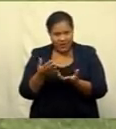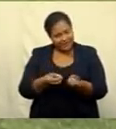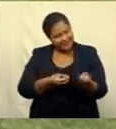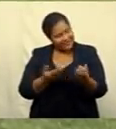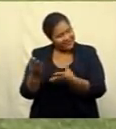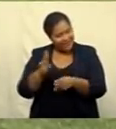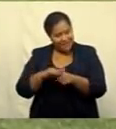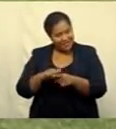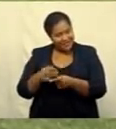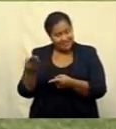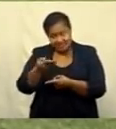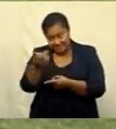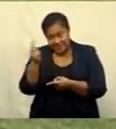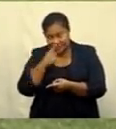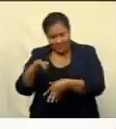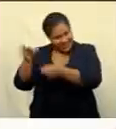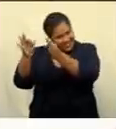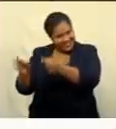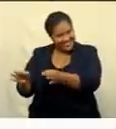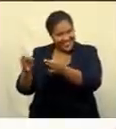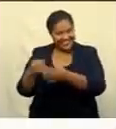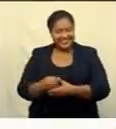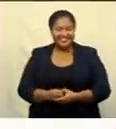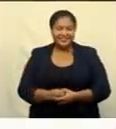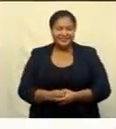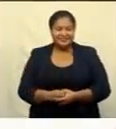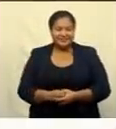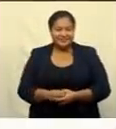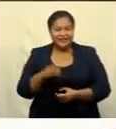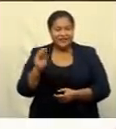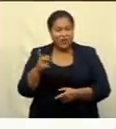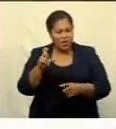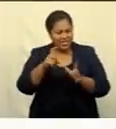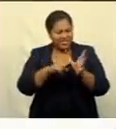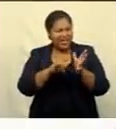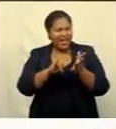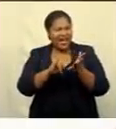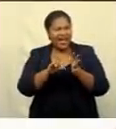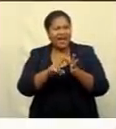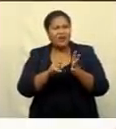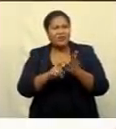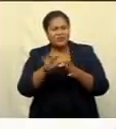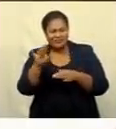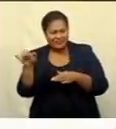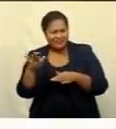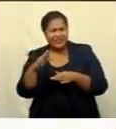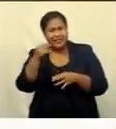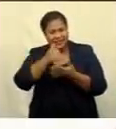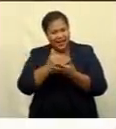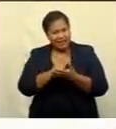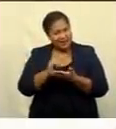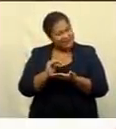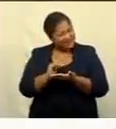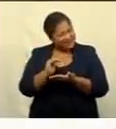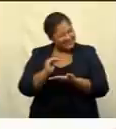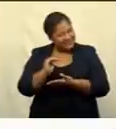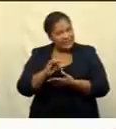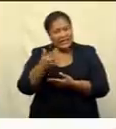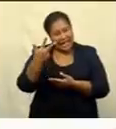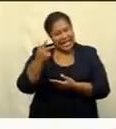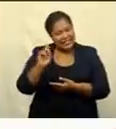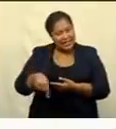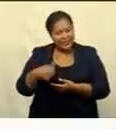The decision is theirs. For the Kaunrawe, the numbers are increasing slowly, with a little over 8,000